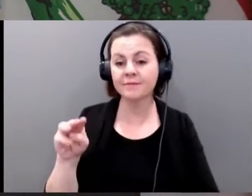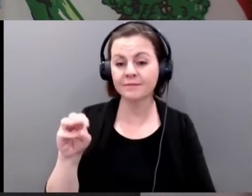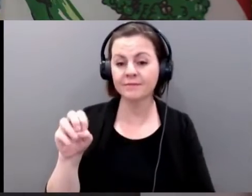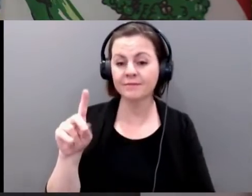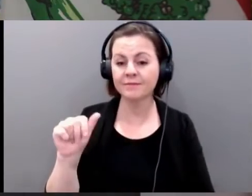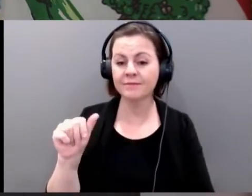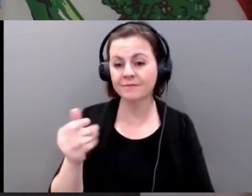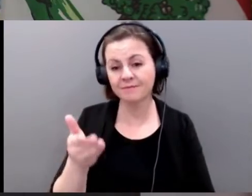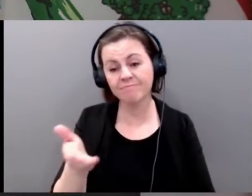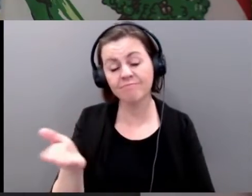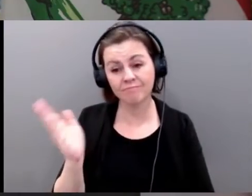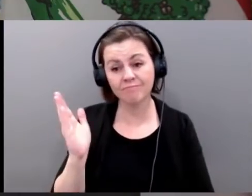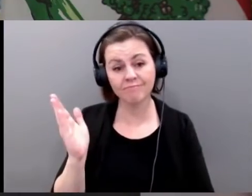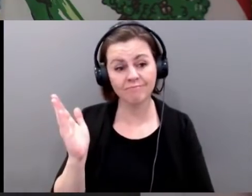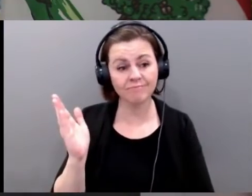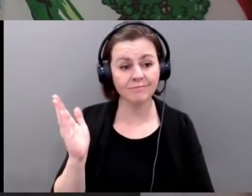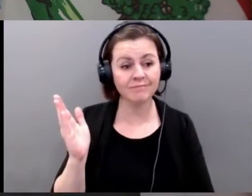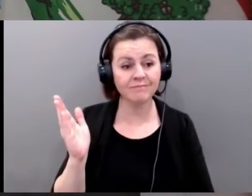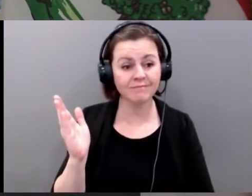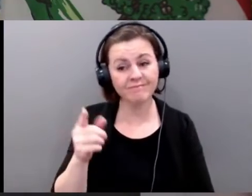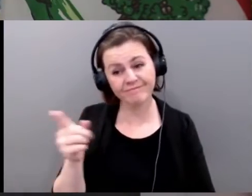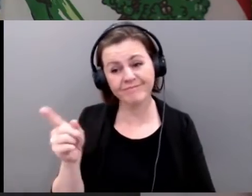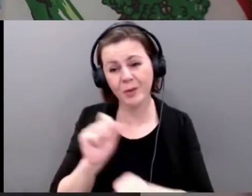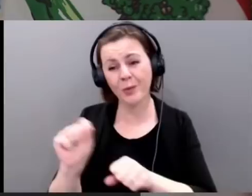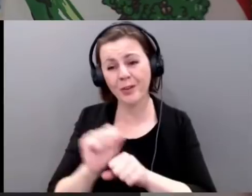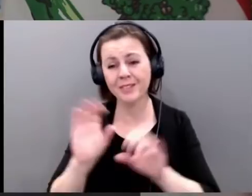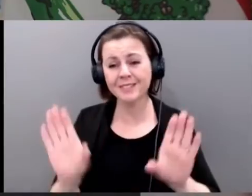media who also happen to be working on Sunday.